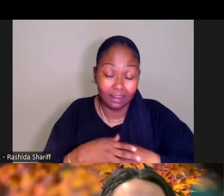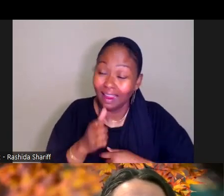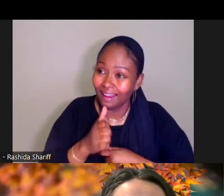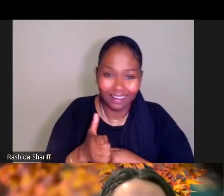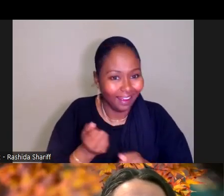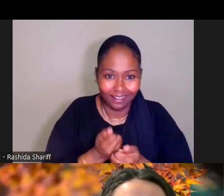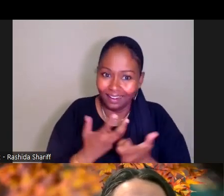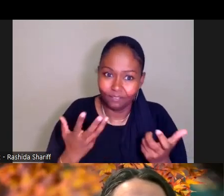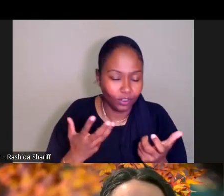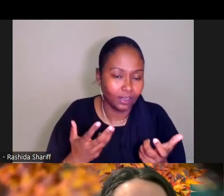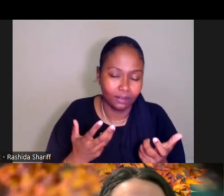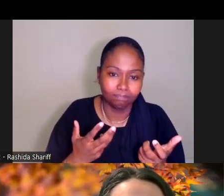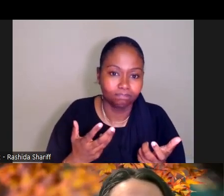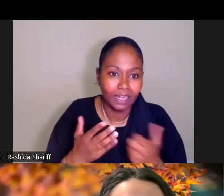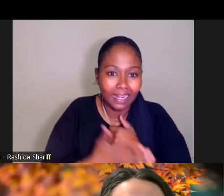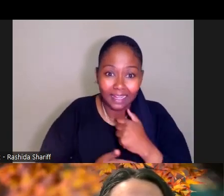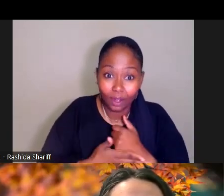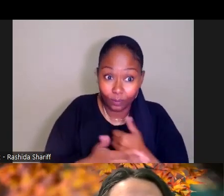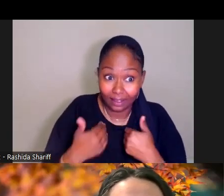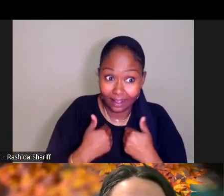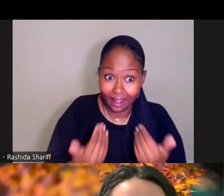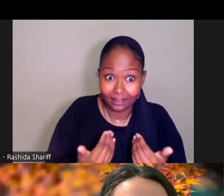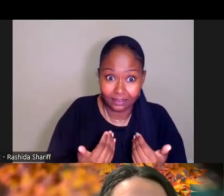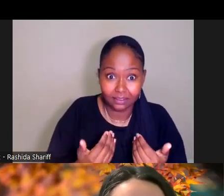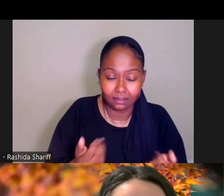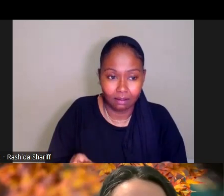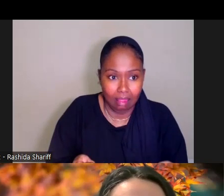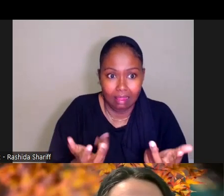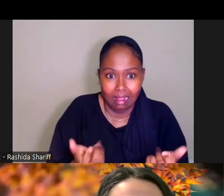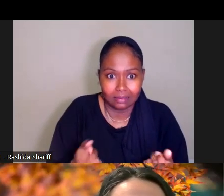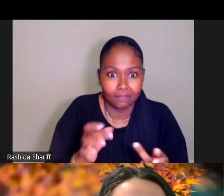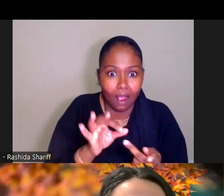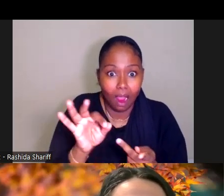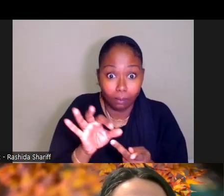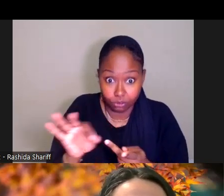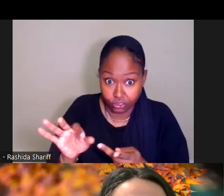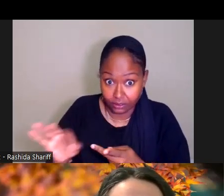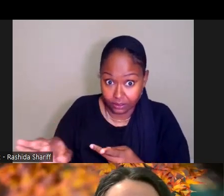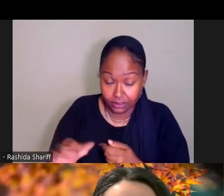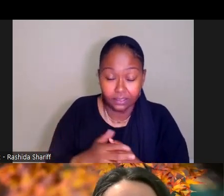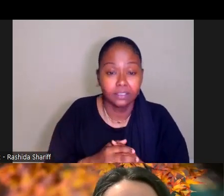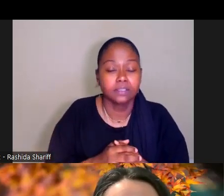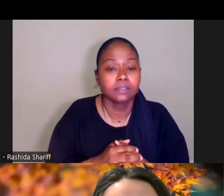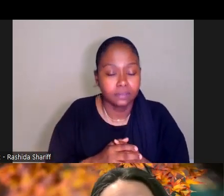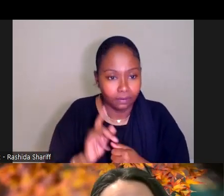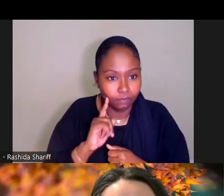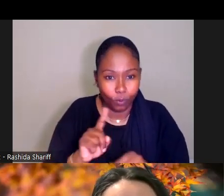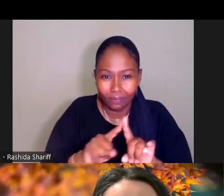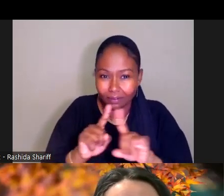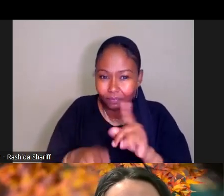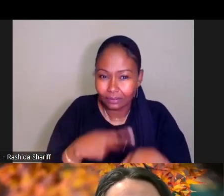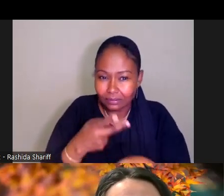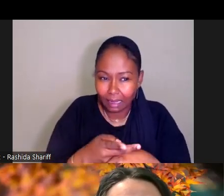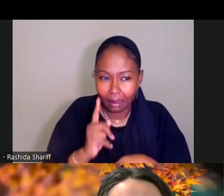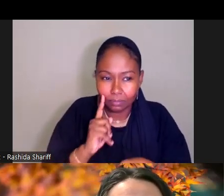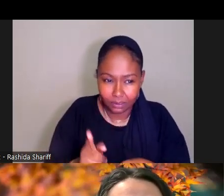every county has, lots of options when it comes to the types of facility and the different levels